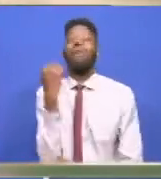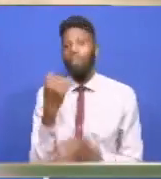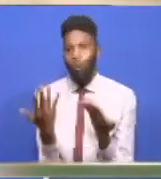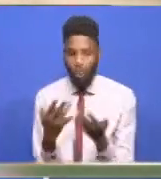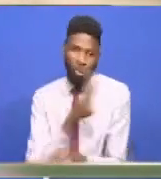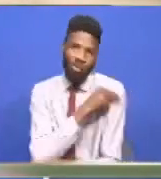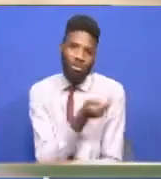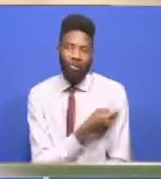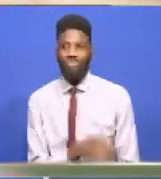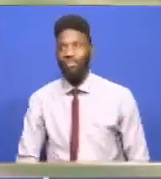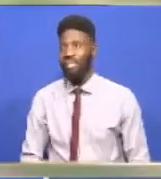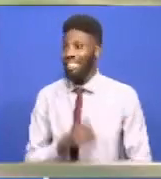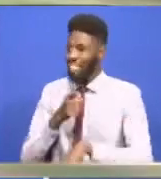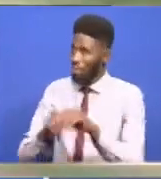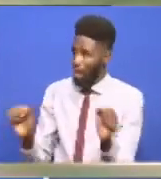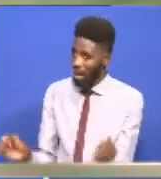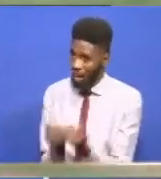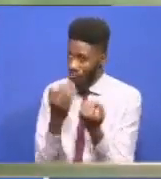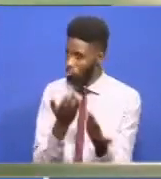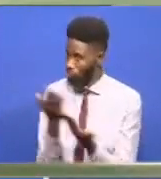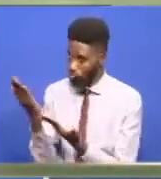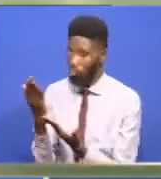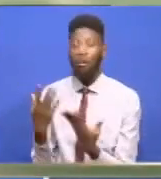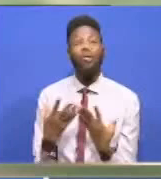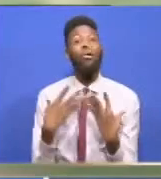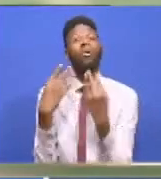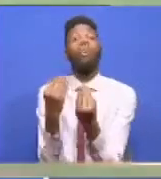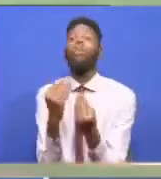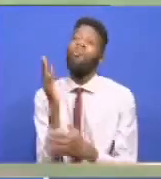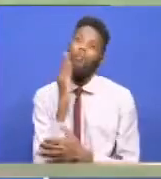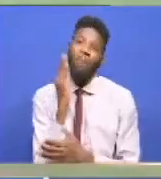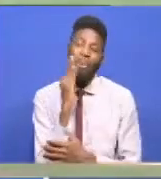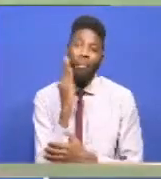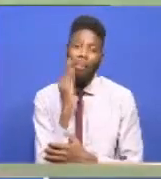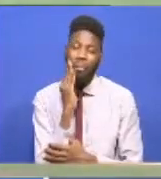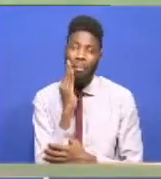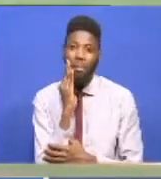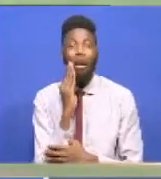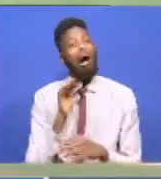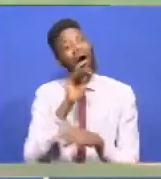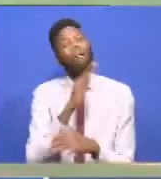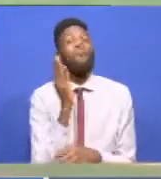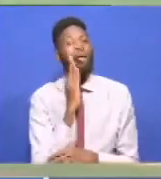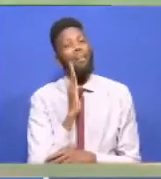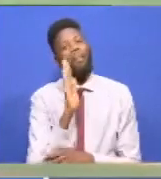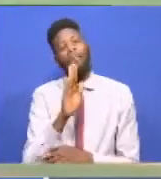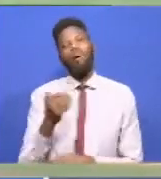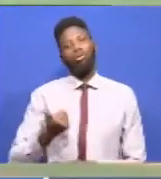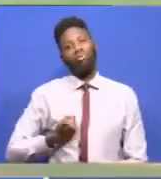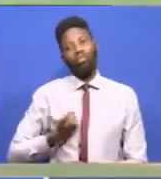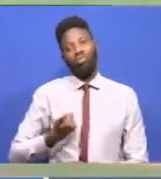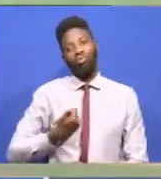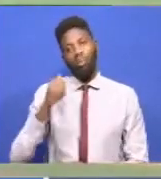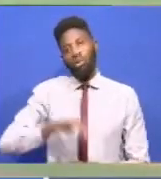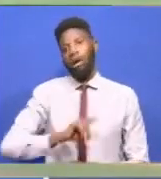the accused would go back to her mother's house and ask the mother to come for her child. Ndio mtoto amekaa nje. Sasa ndio ni